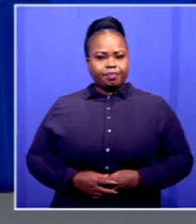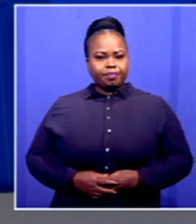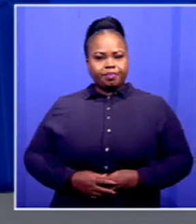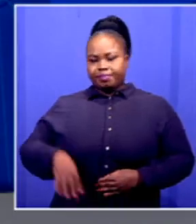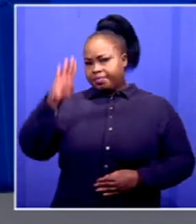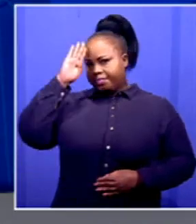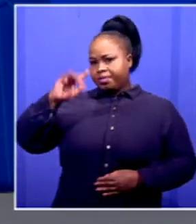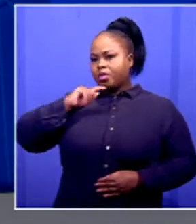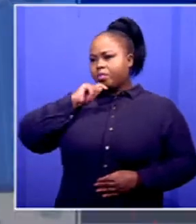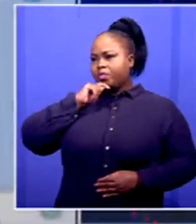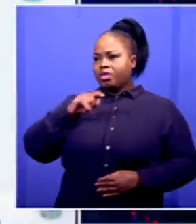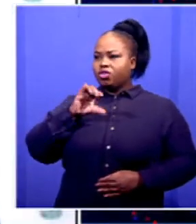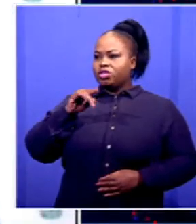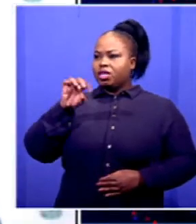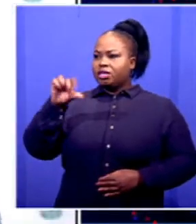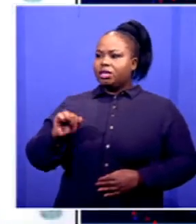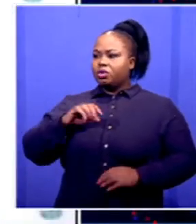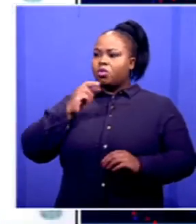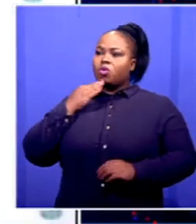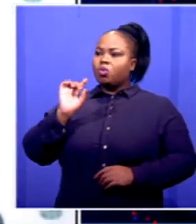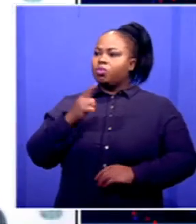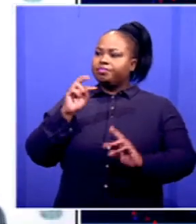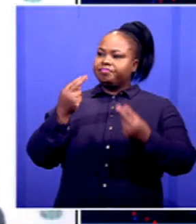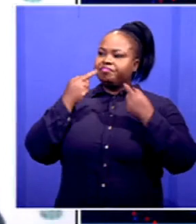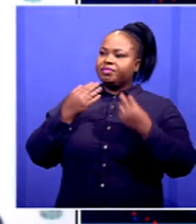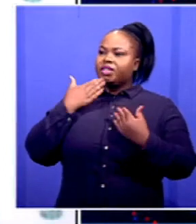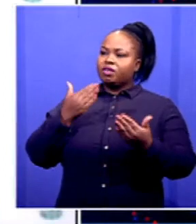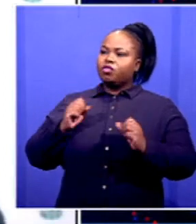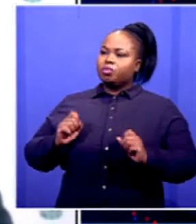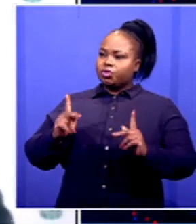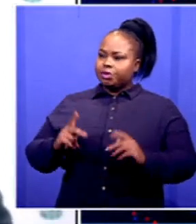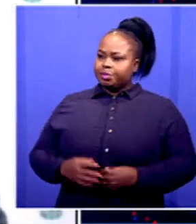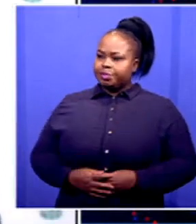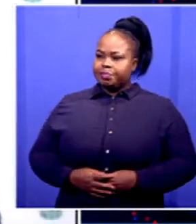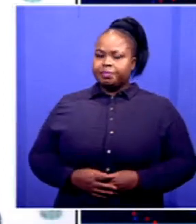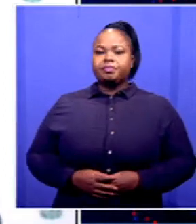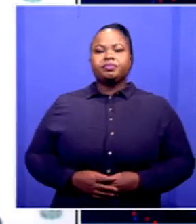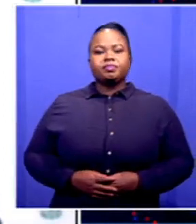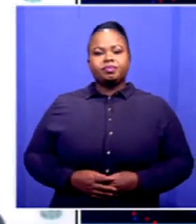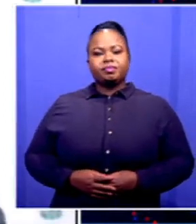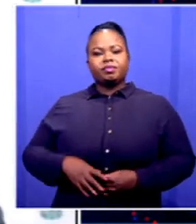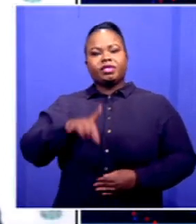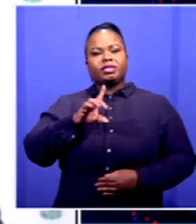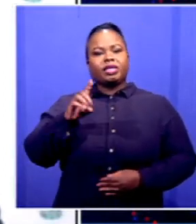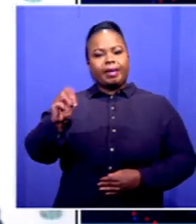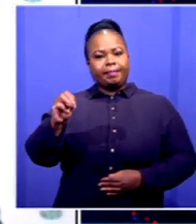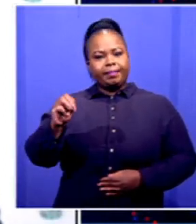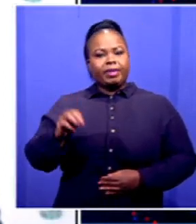Good morning, Griselda, and good morning to your viewership, and thanks for the opportunity. The